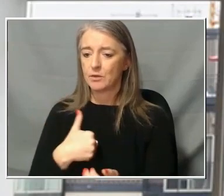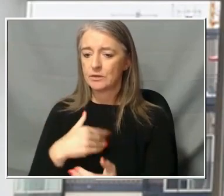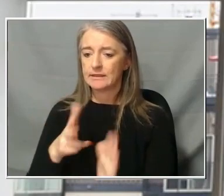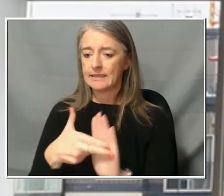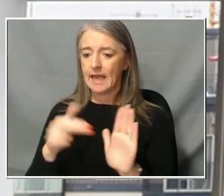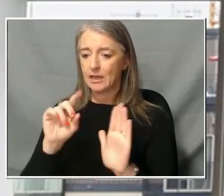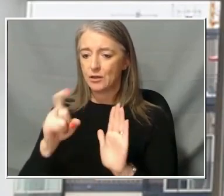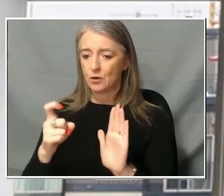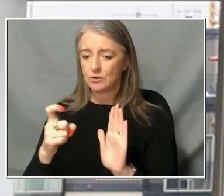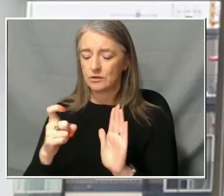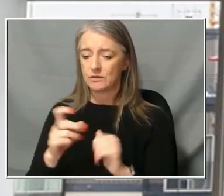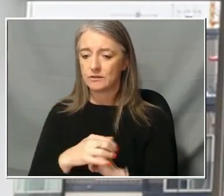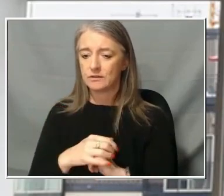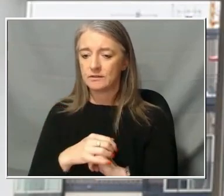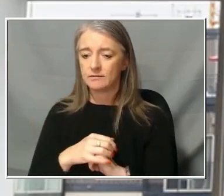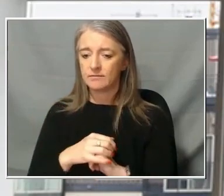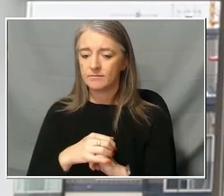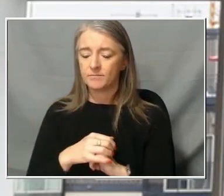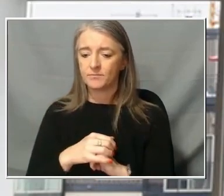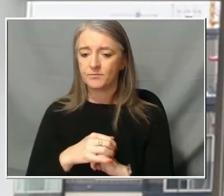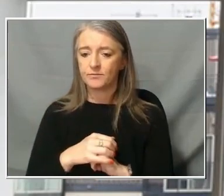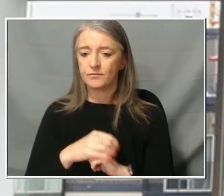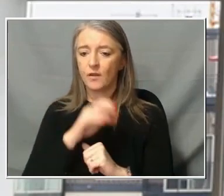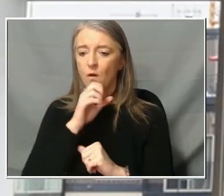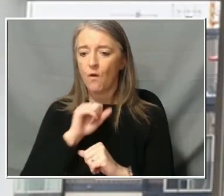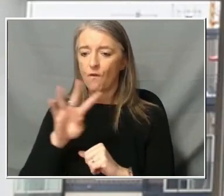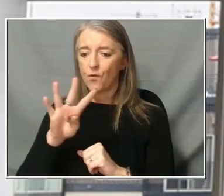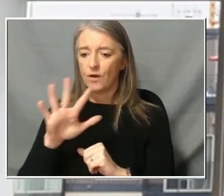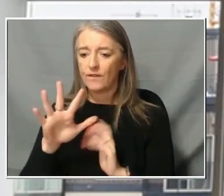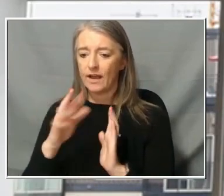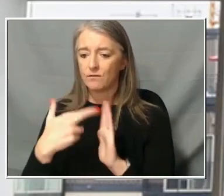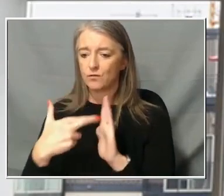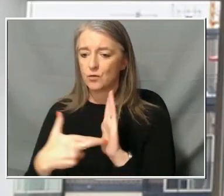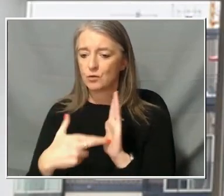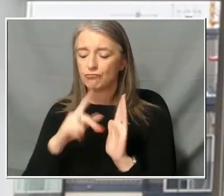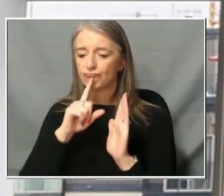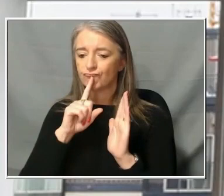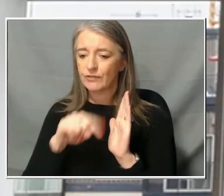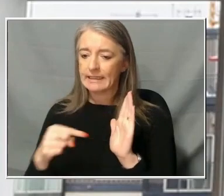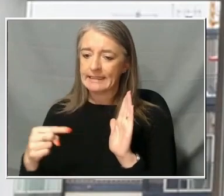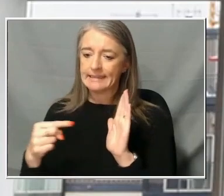diagnosed. So it doesn't, the 45 rule doesn't really